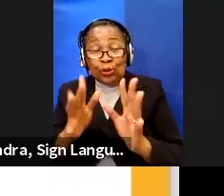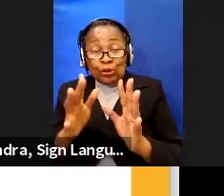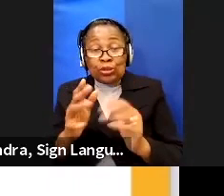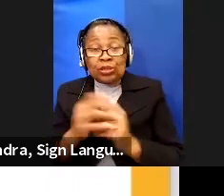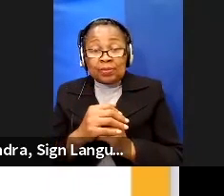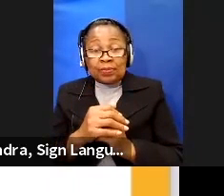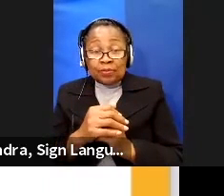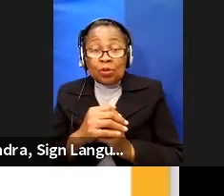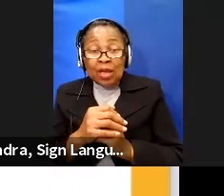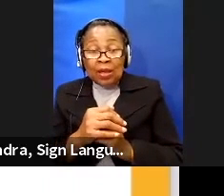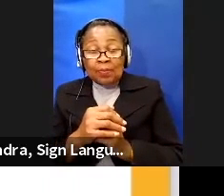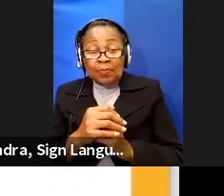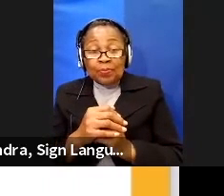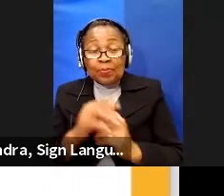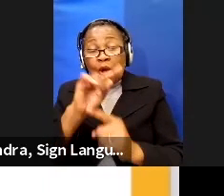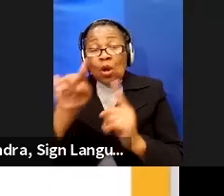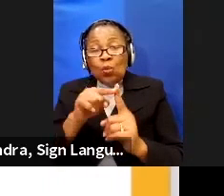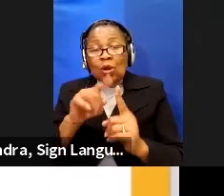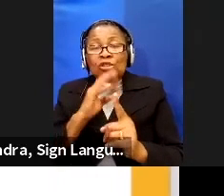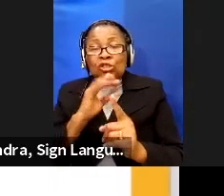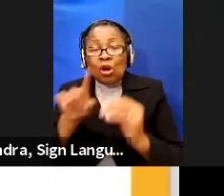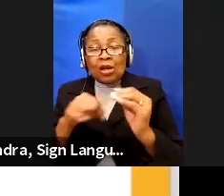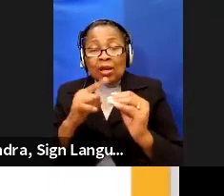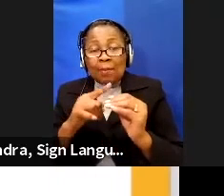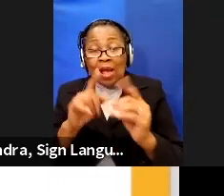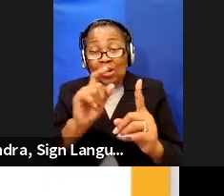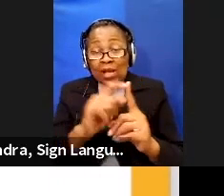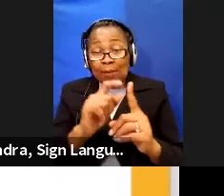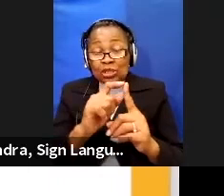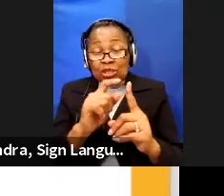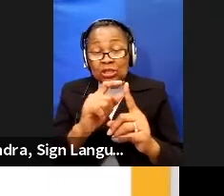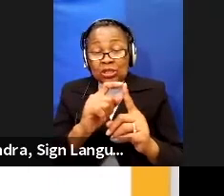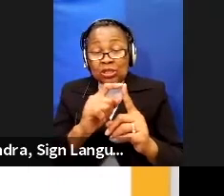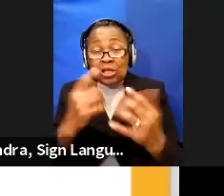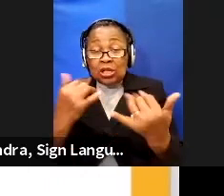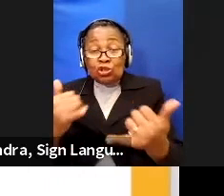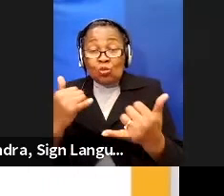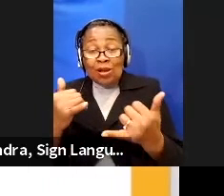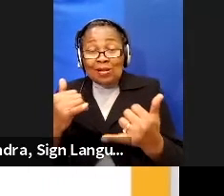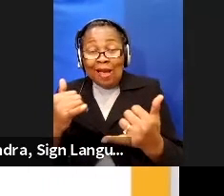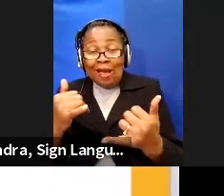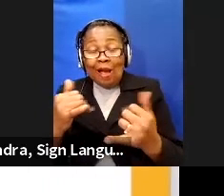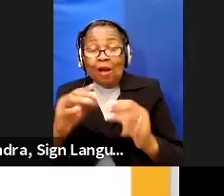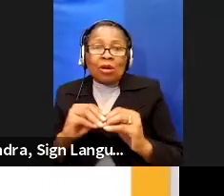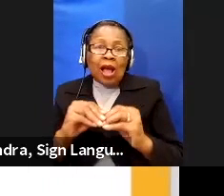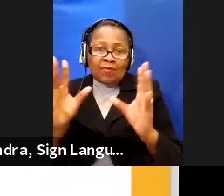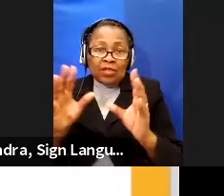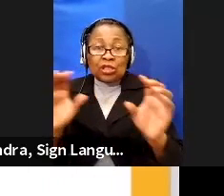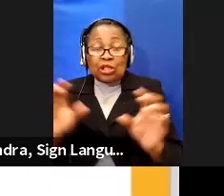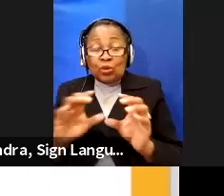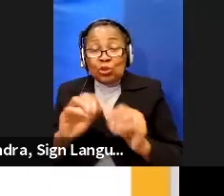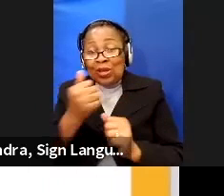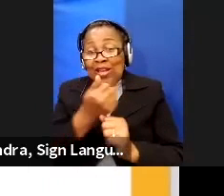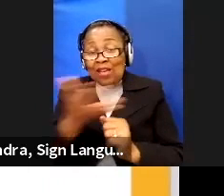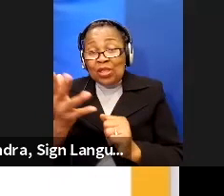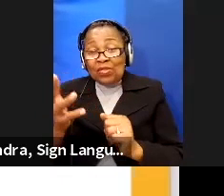Okay. When we're talking about captioning, so right now, obviously, while we're doing everything virtually, we're not